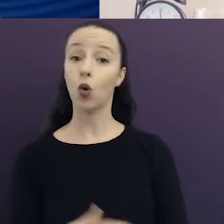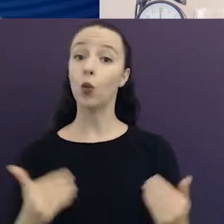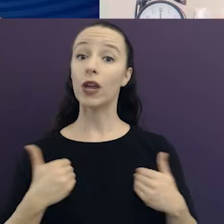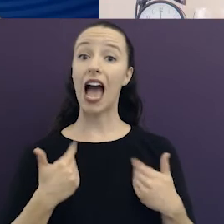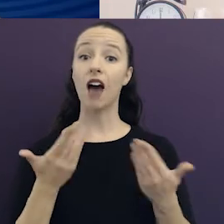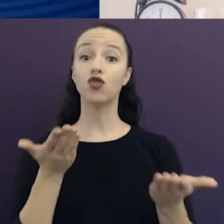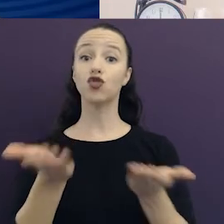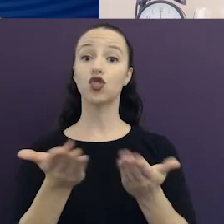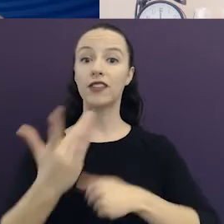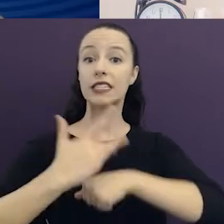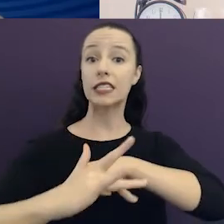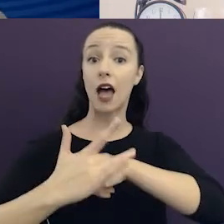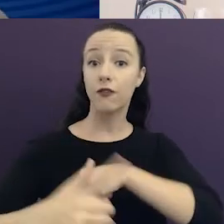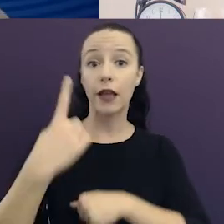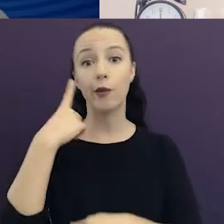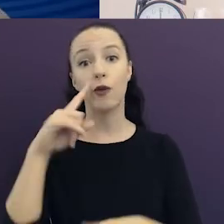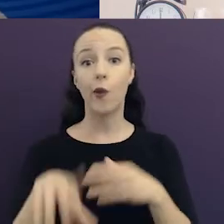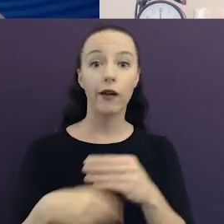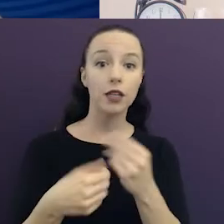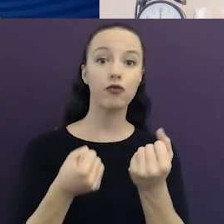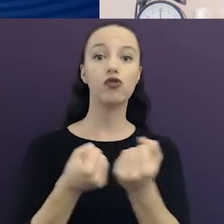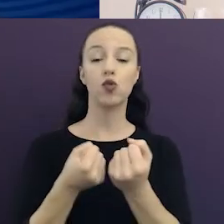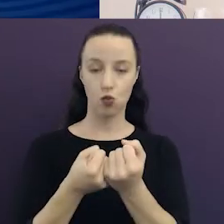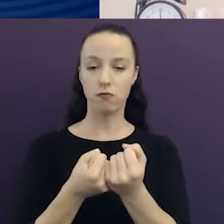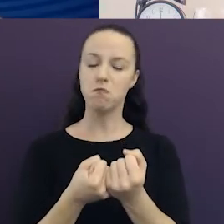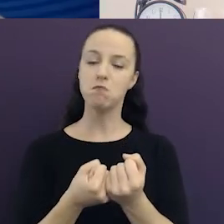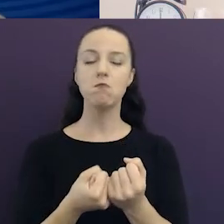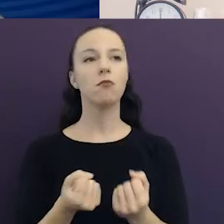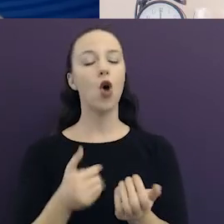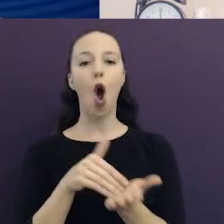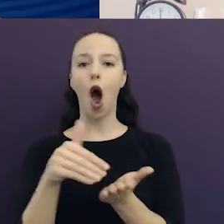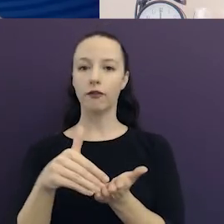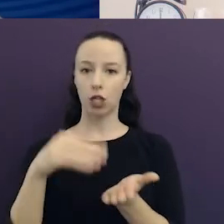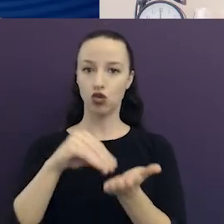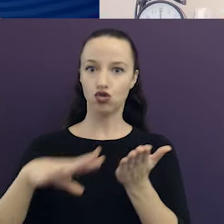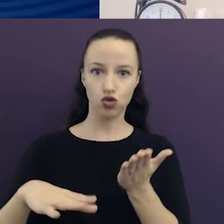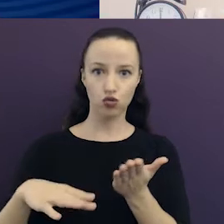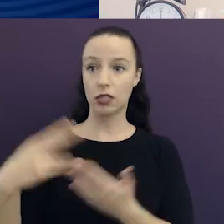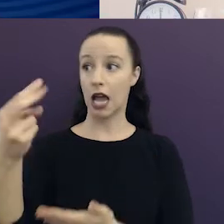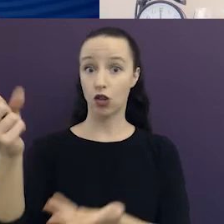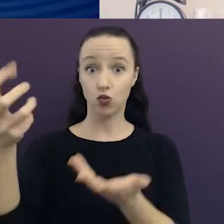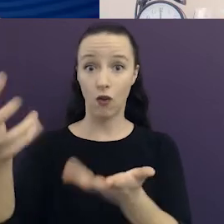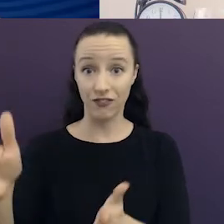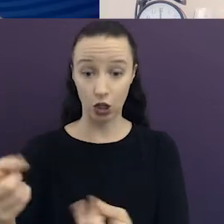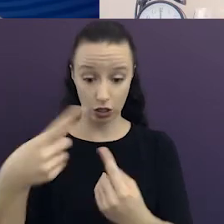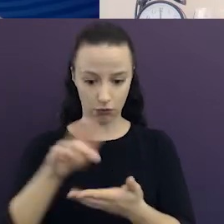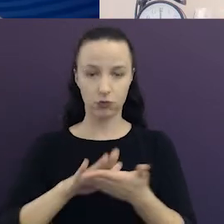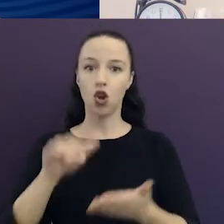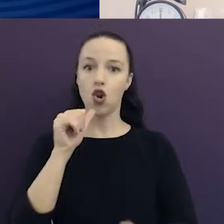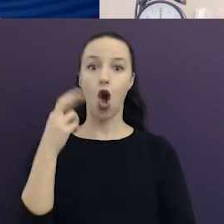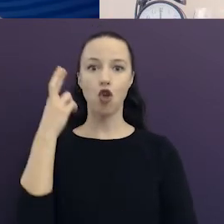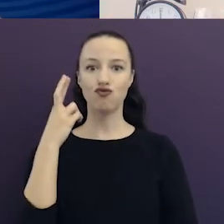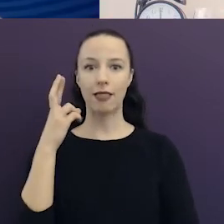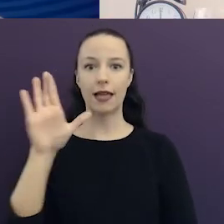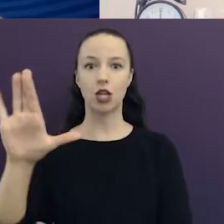there for students that are needing extra support. A lot of students sometimes come straight from high school and they don't realize